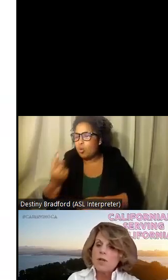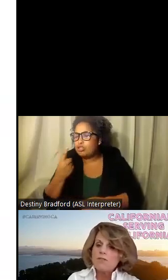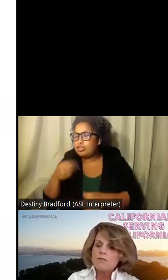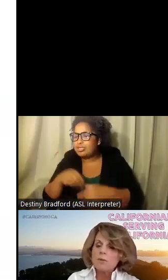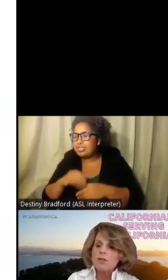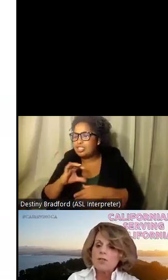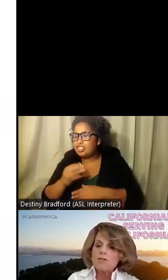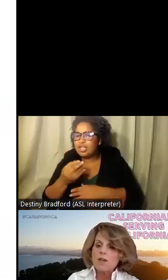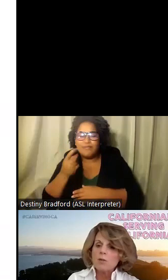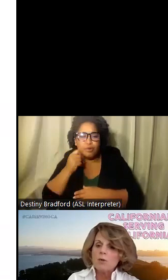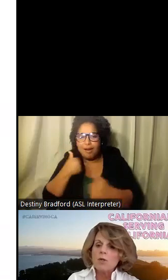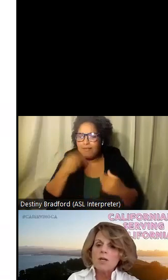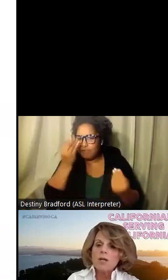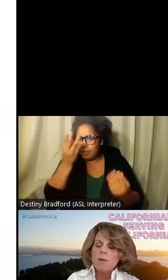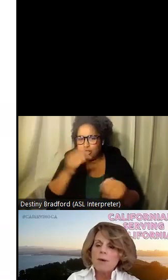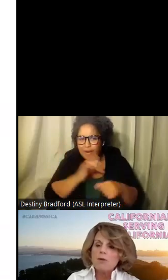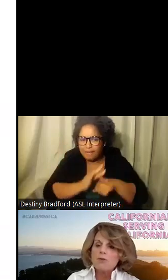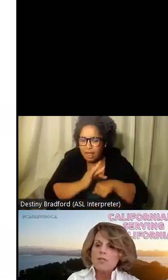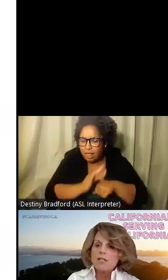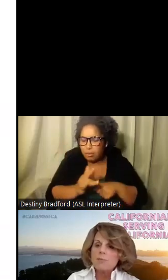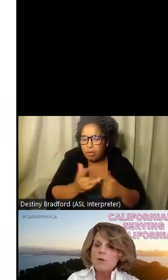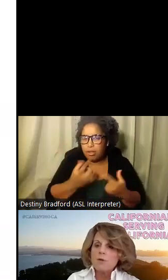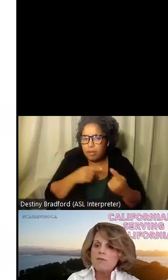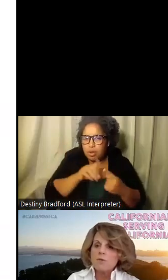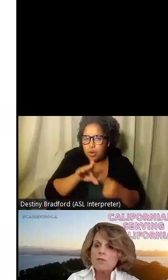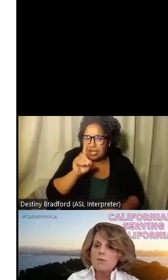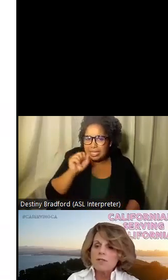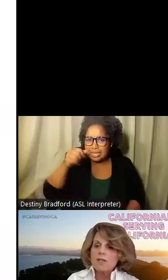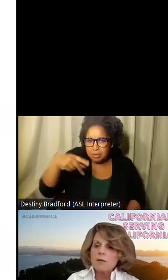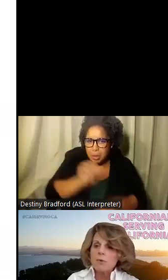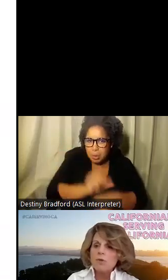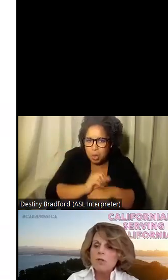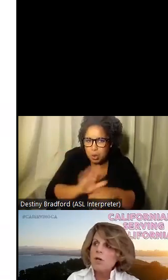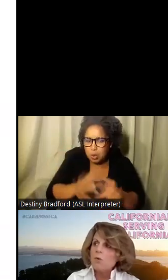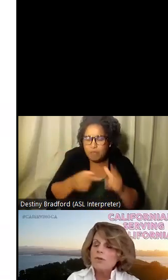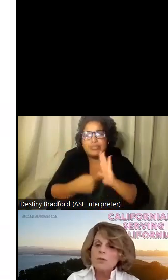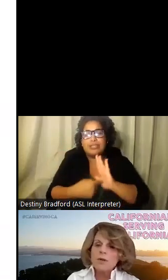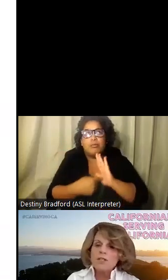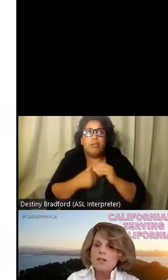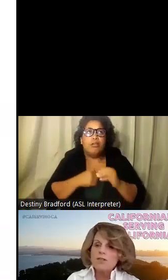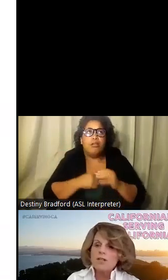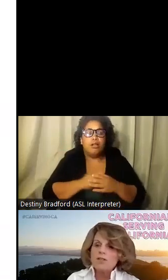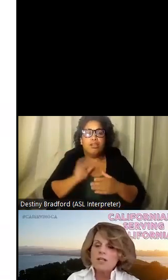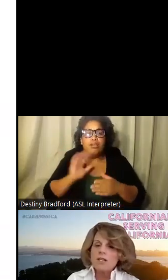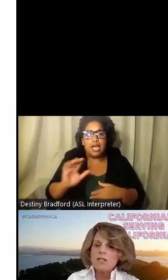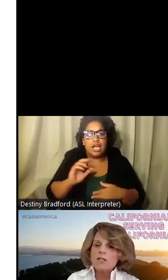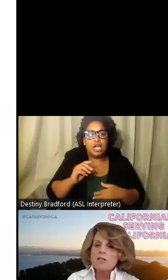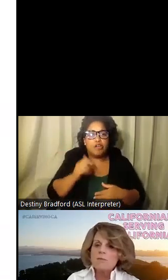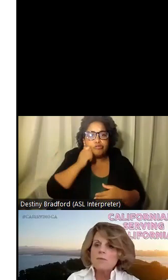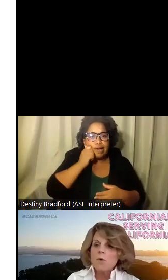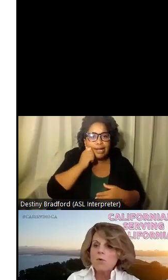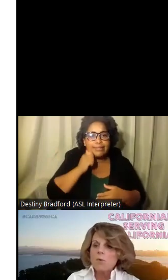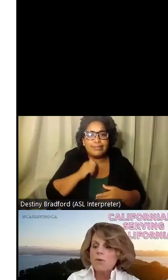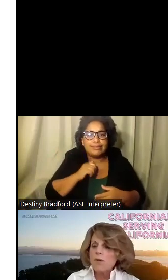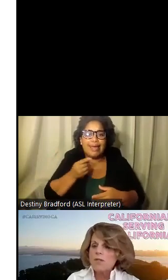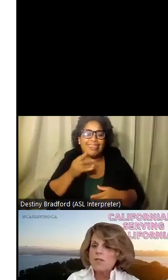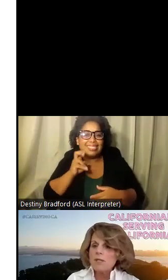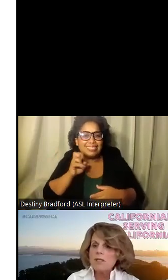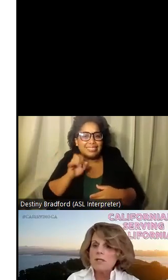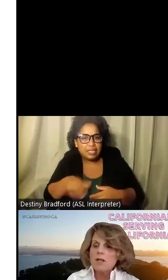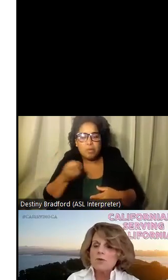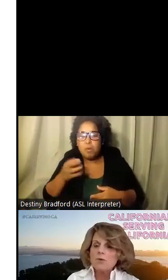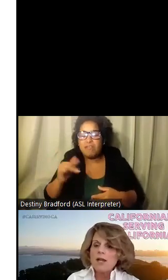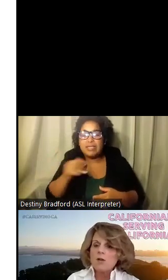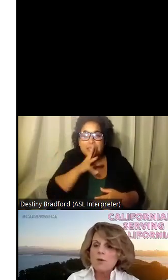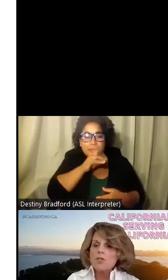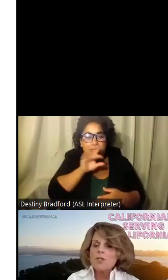you don't have information available about your DSP workforce, for example, what their race and ethnicity is, or whether they